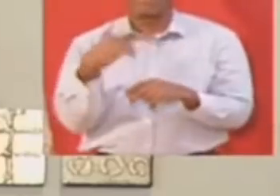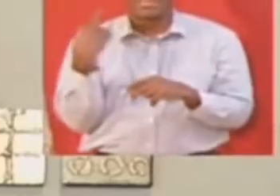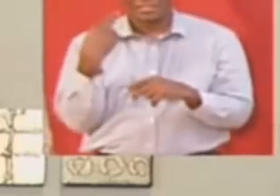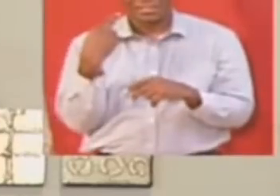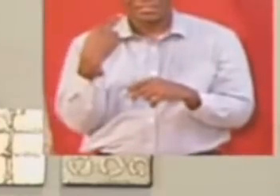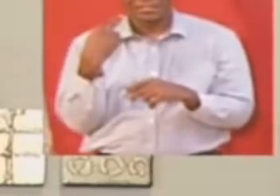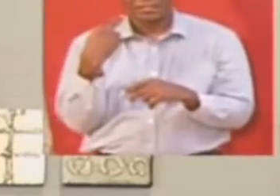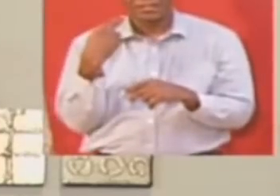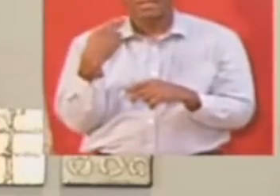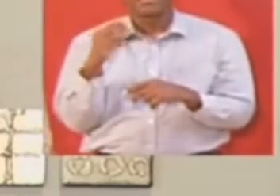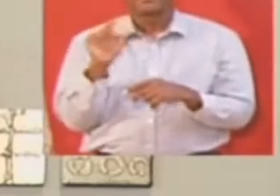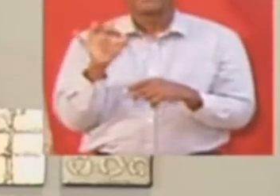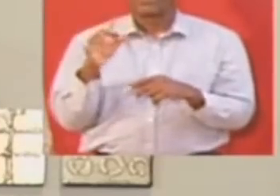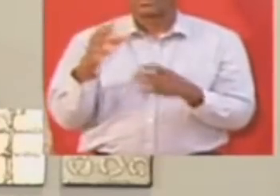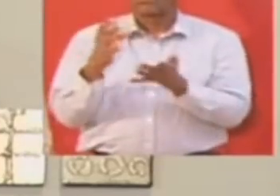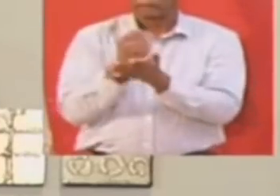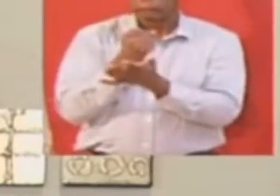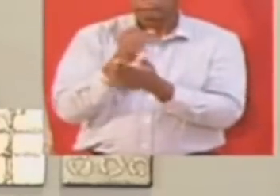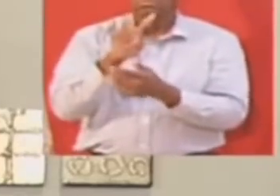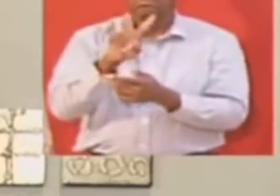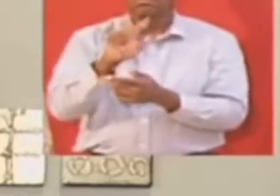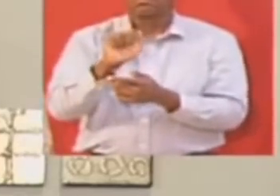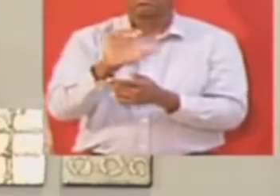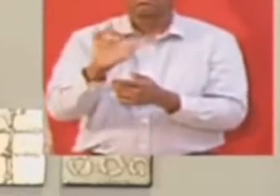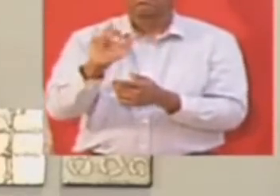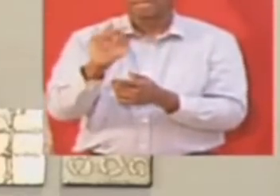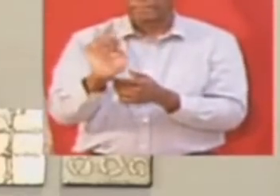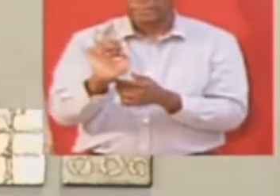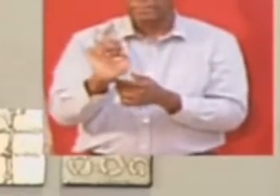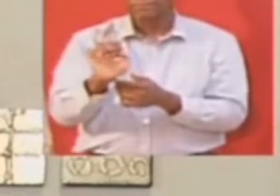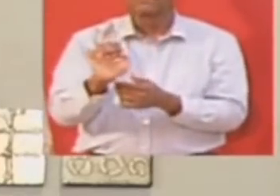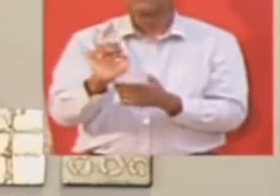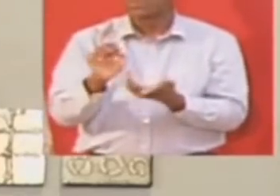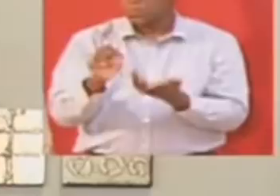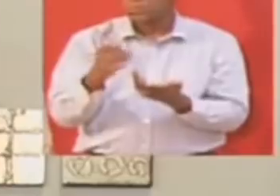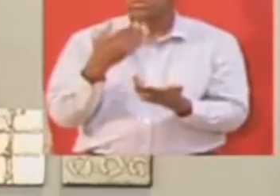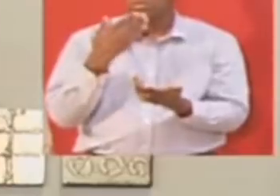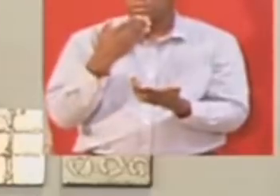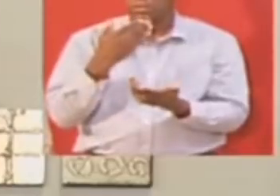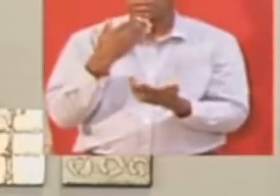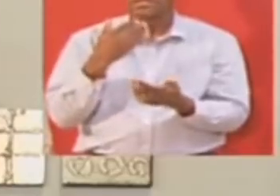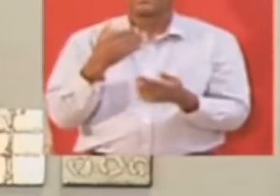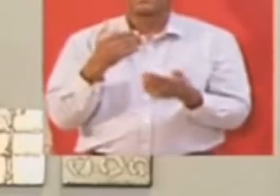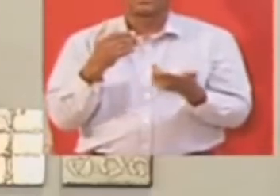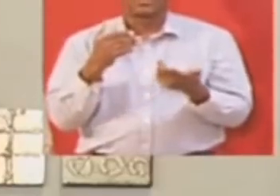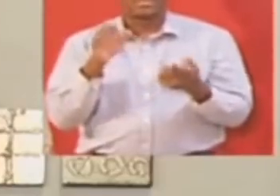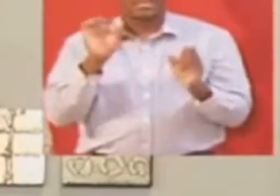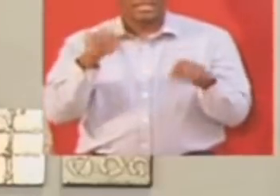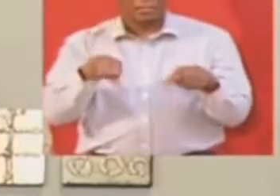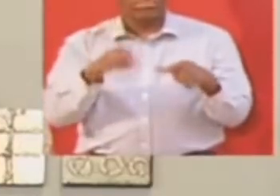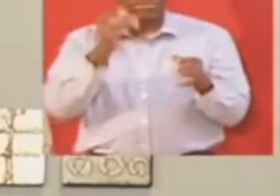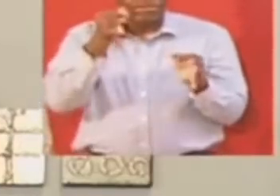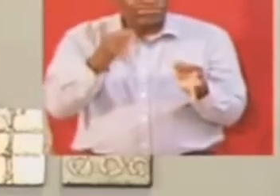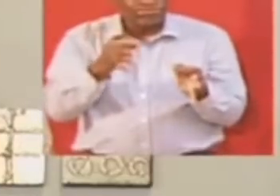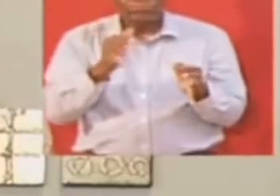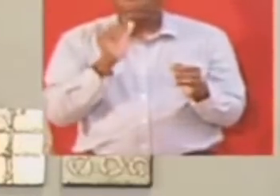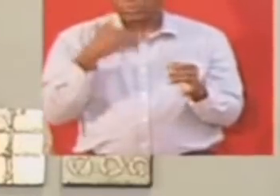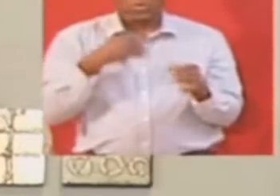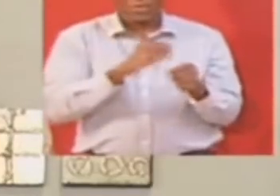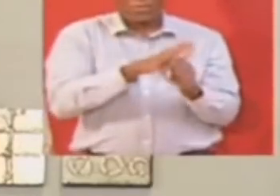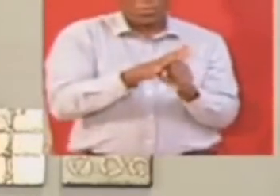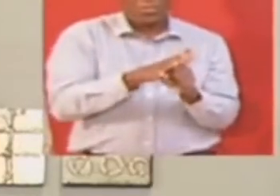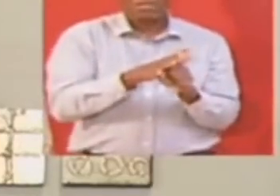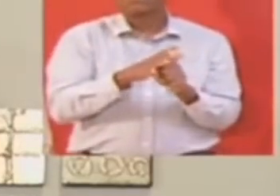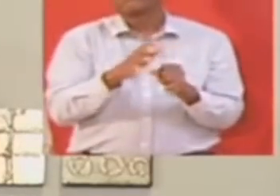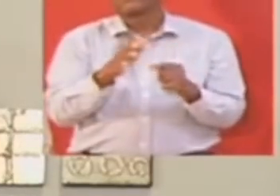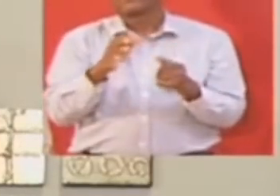we stand in terms of COVID-19. We can rule it out now more or less pretty quickly within 24 to 48 hours. We have also had an